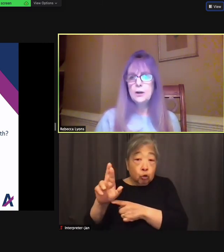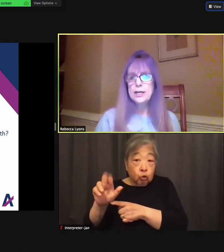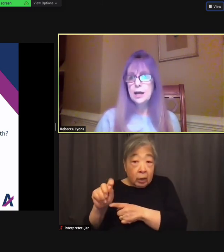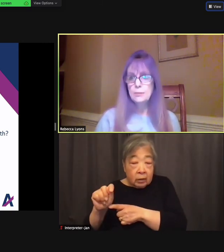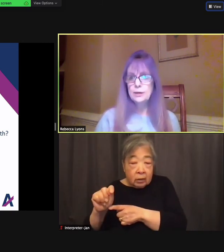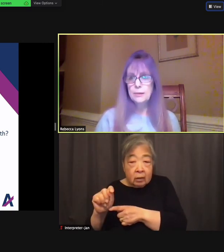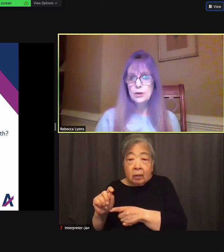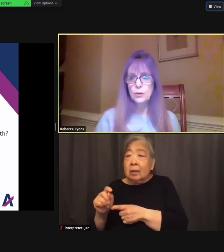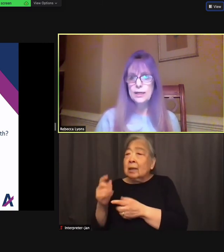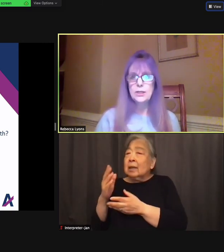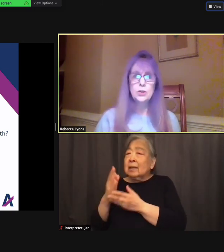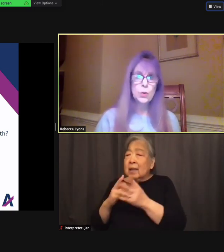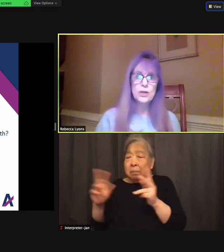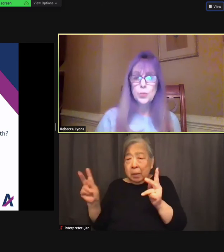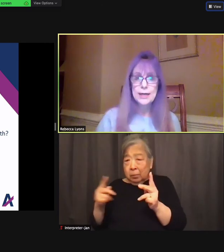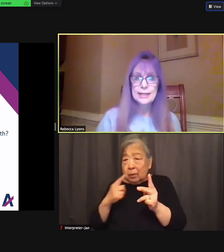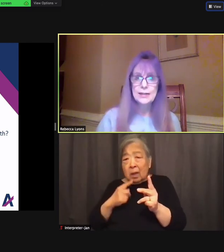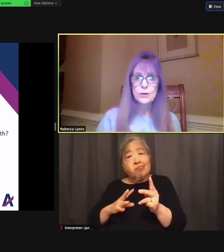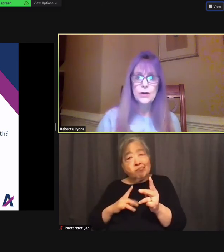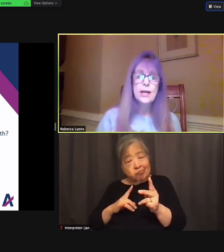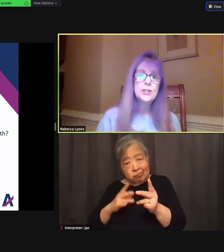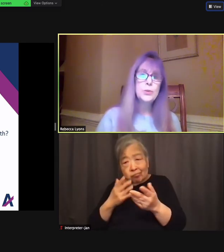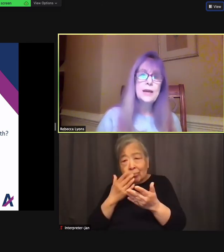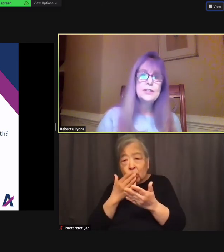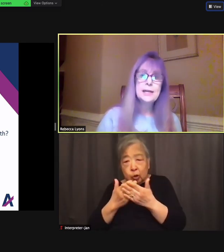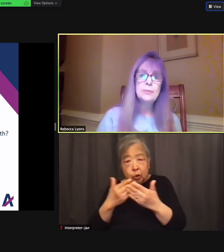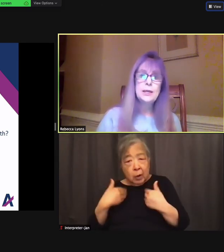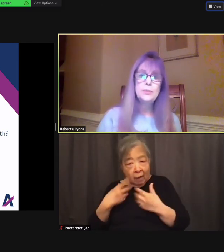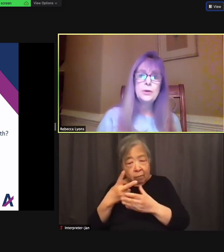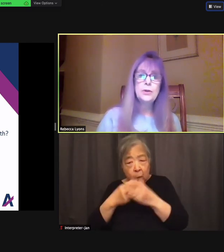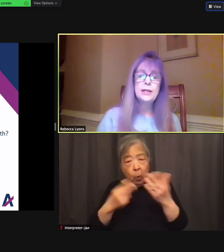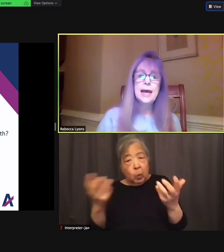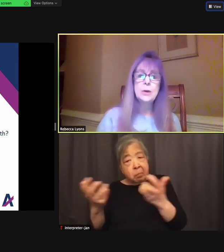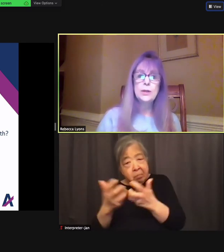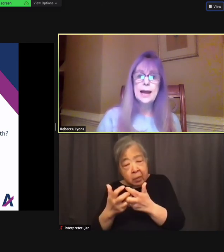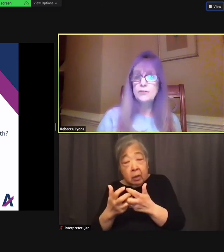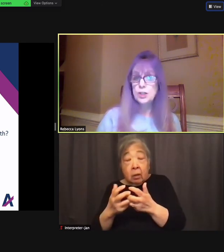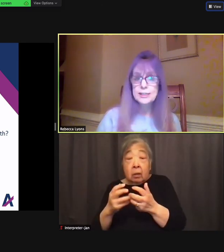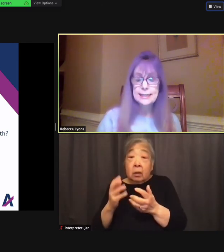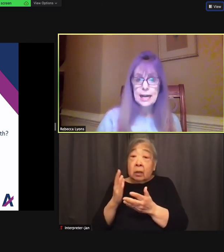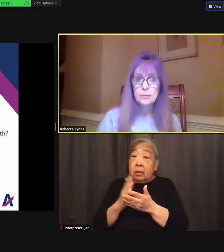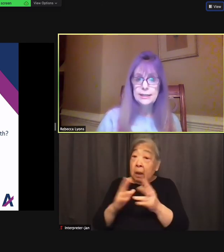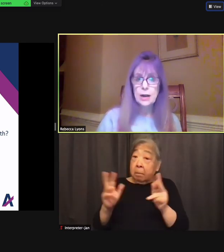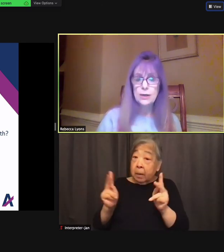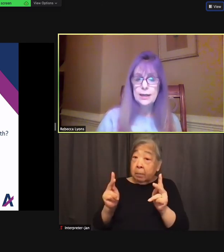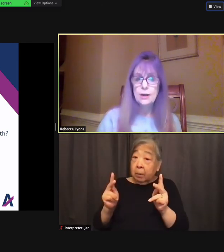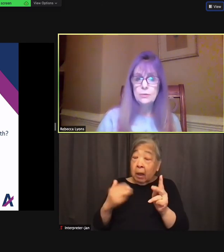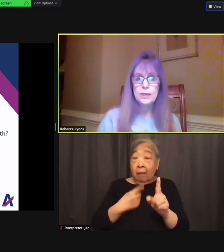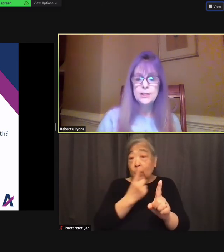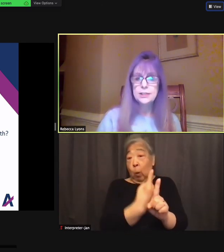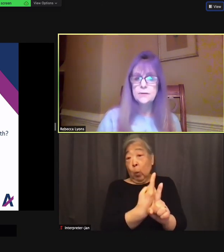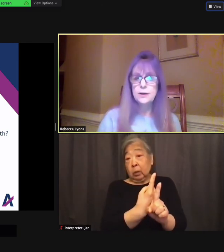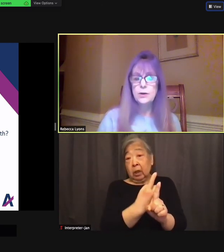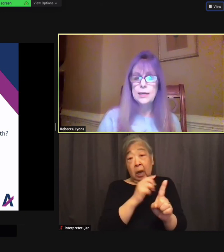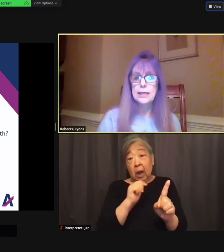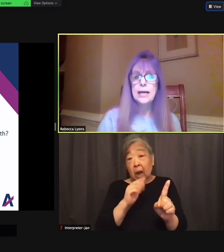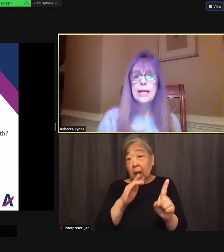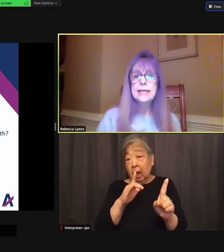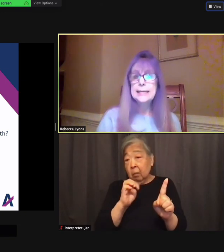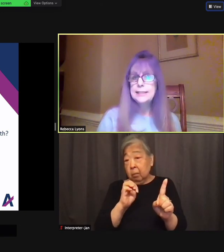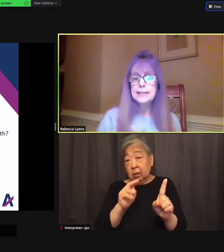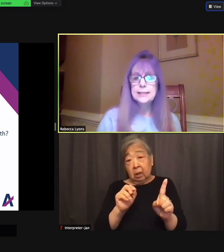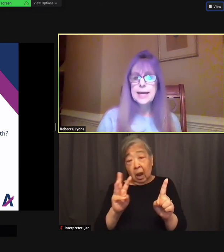be very complementary towards one another. So we have some people that will have just an ABLEnow account because it's